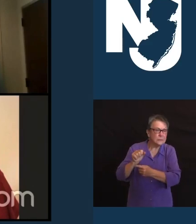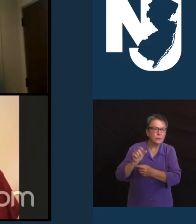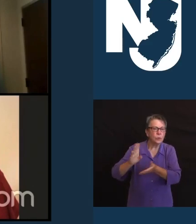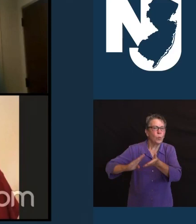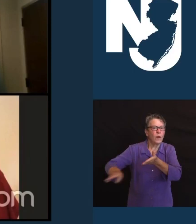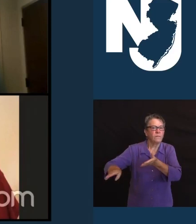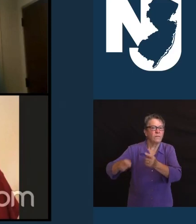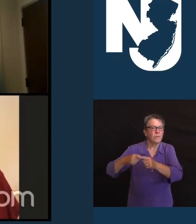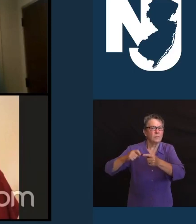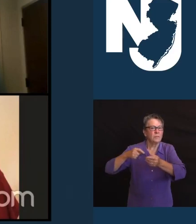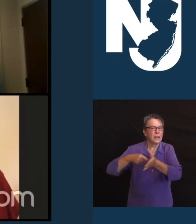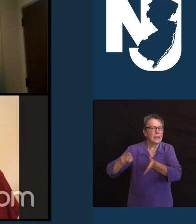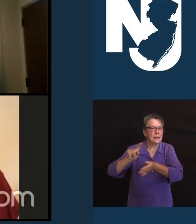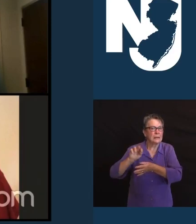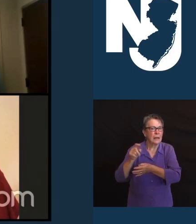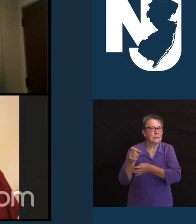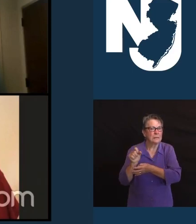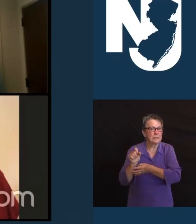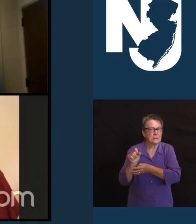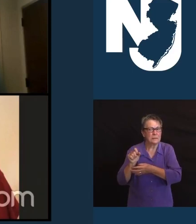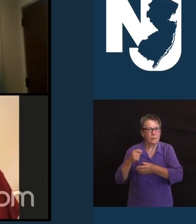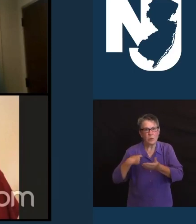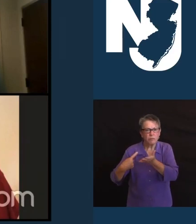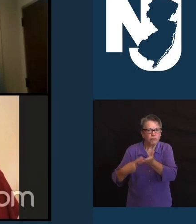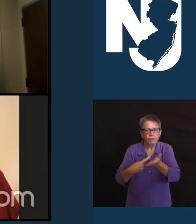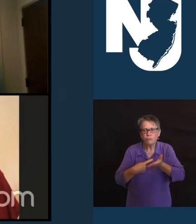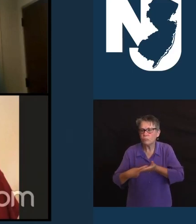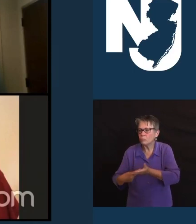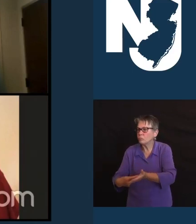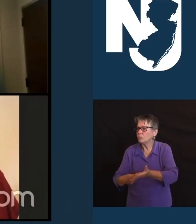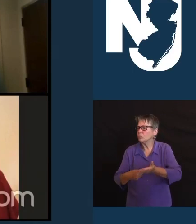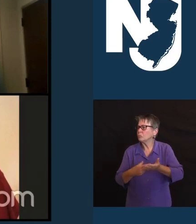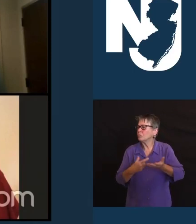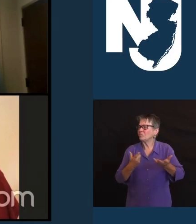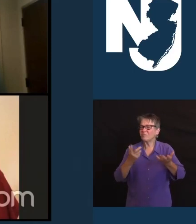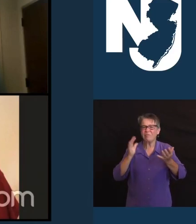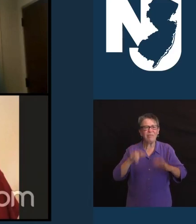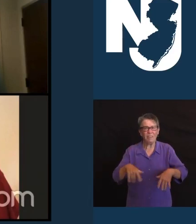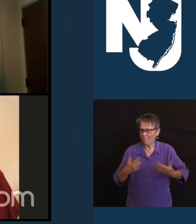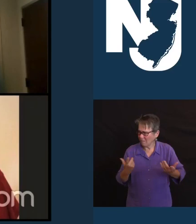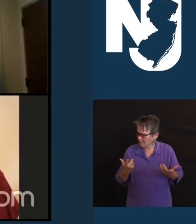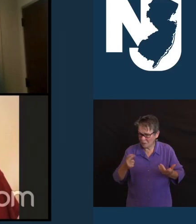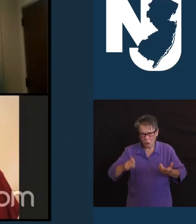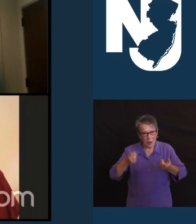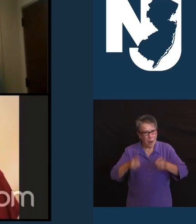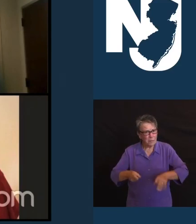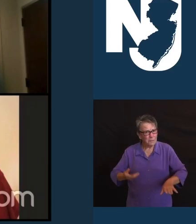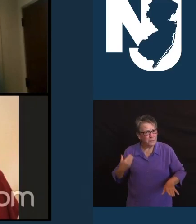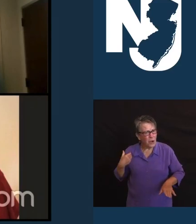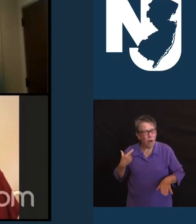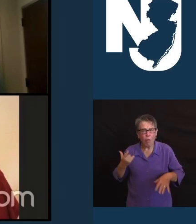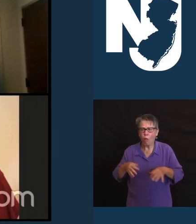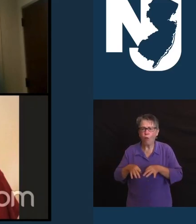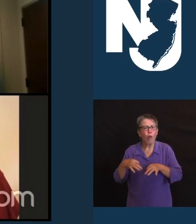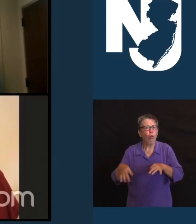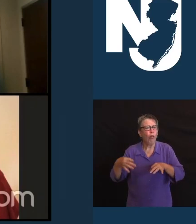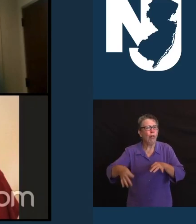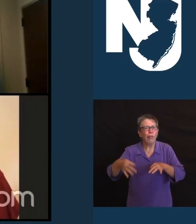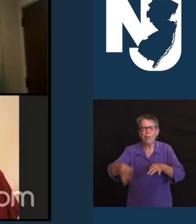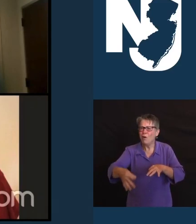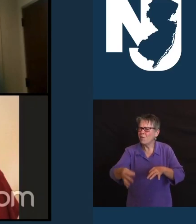overdue does not serve this point justice, this measure. We are the last, I think this